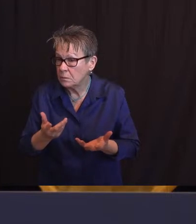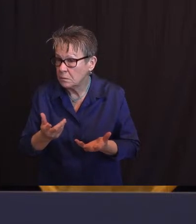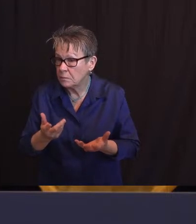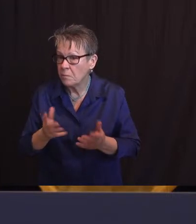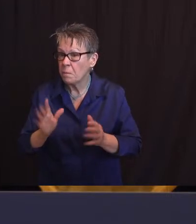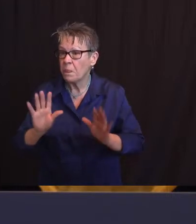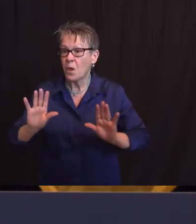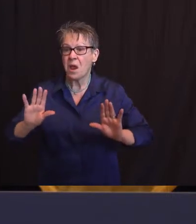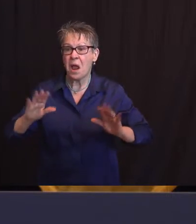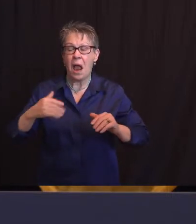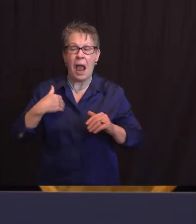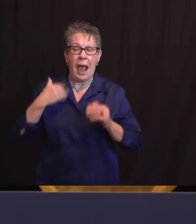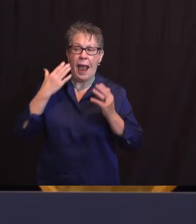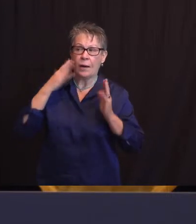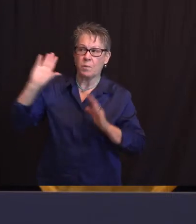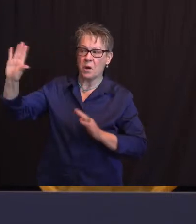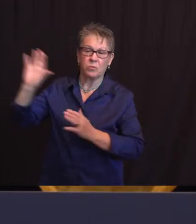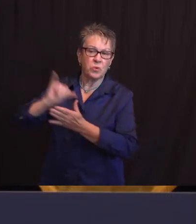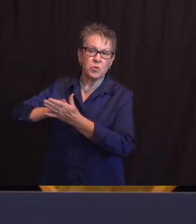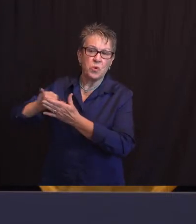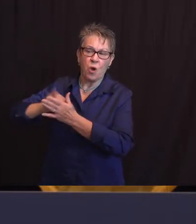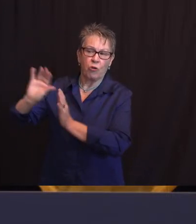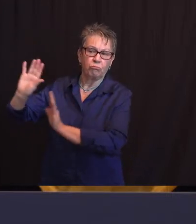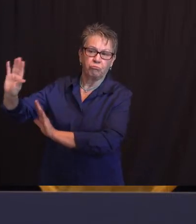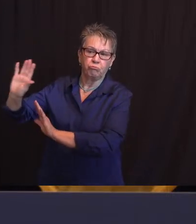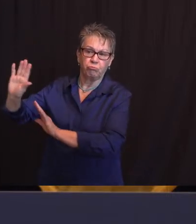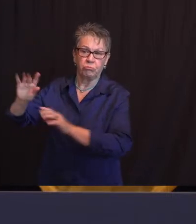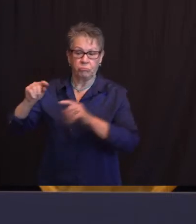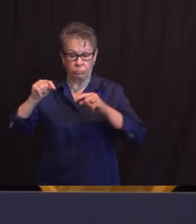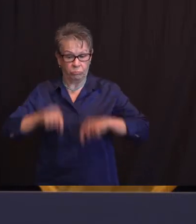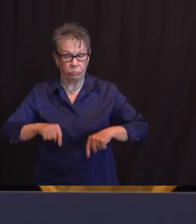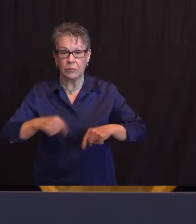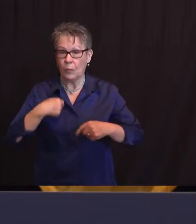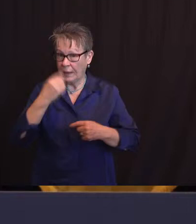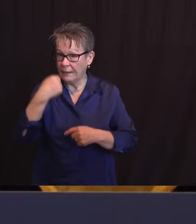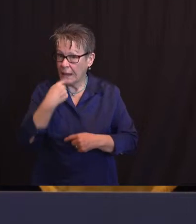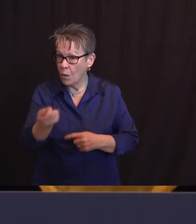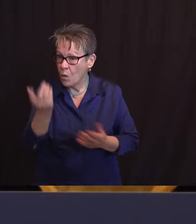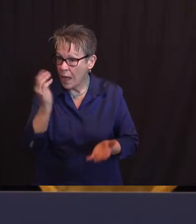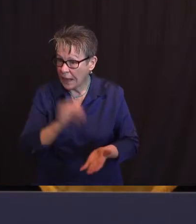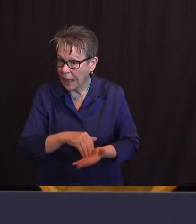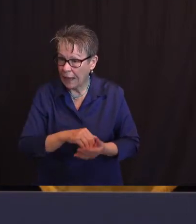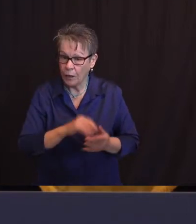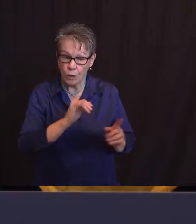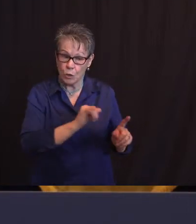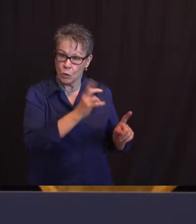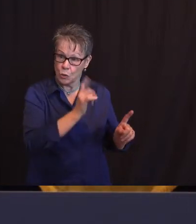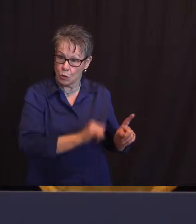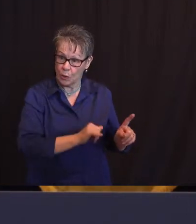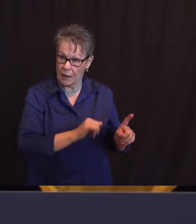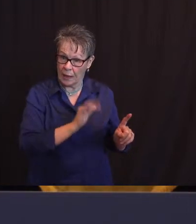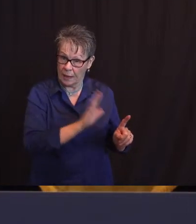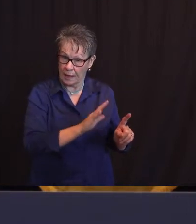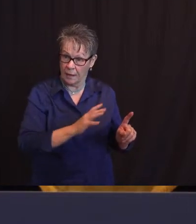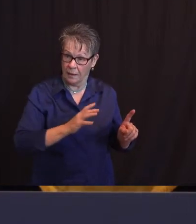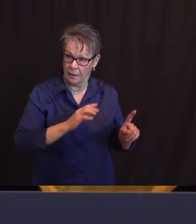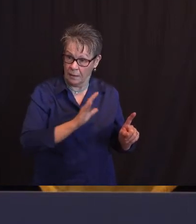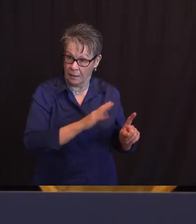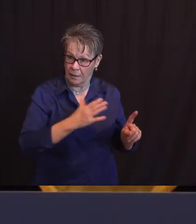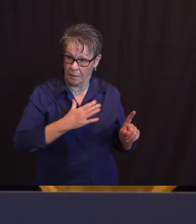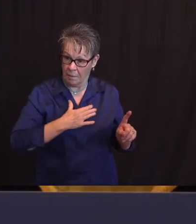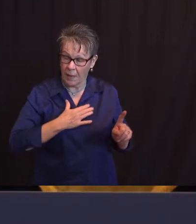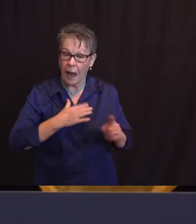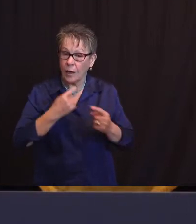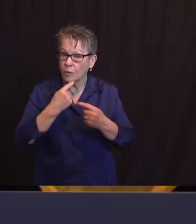Jersey side, and we've said this many times, so I will say it in brief again. Judy's directives, my directives were